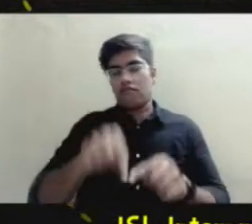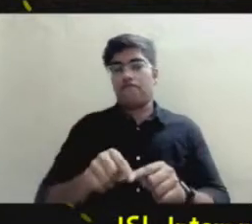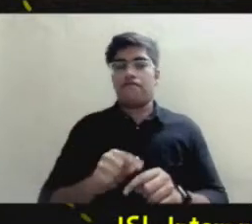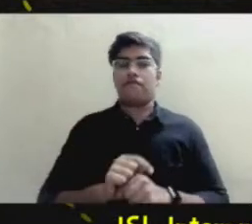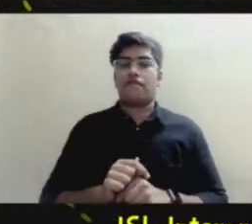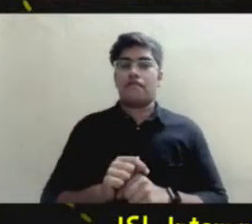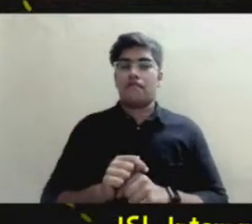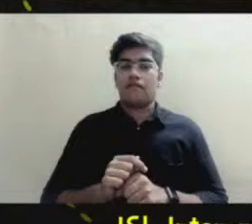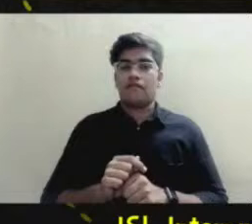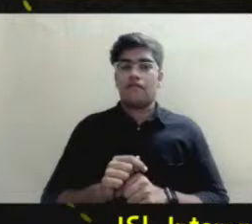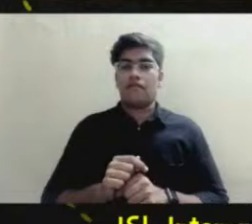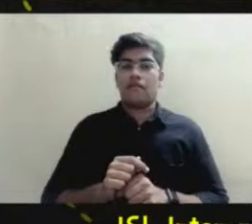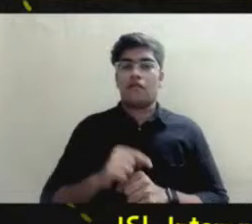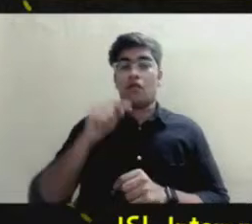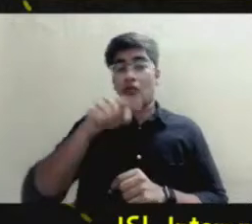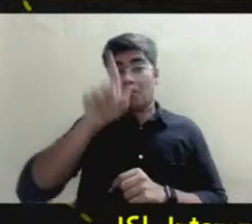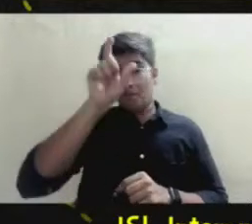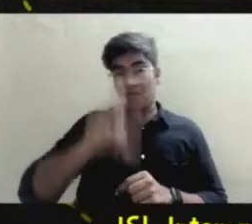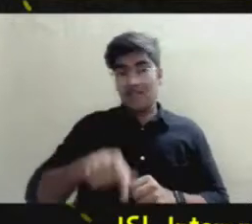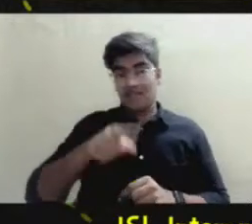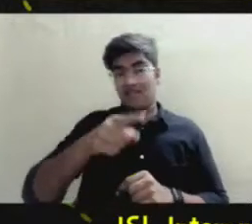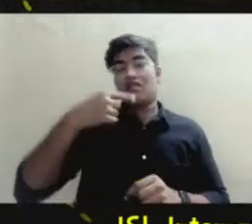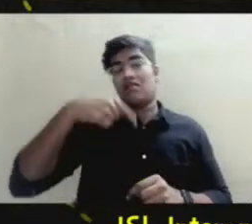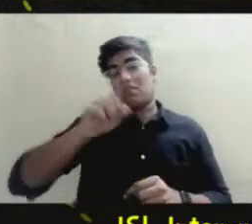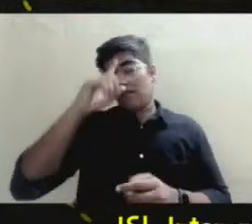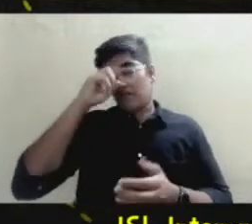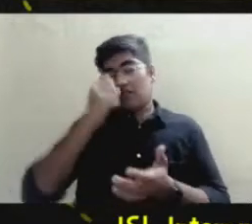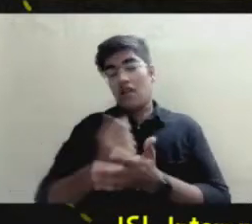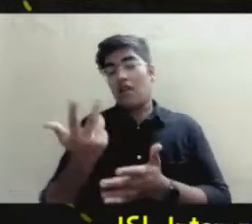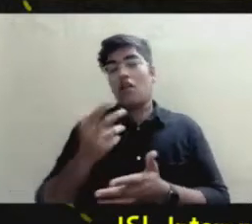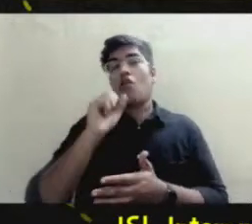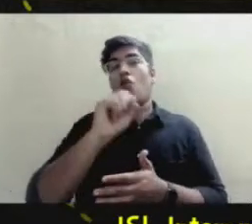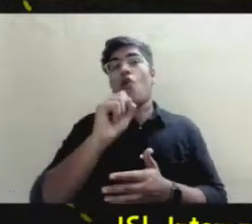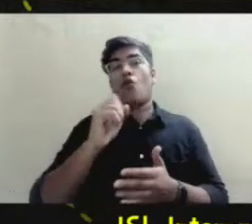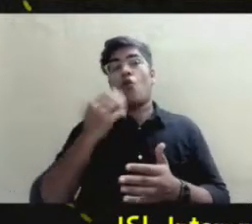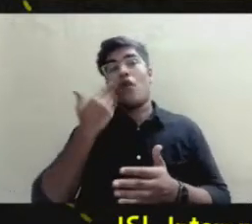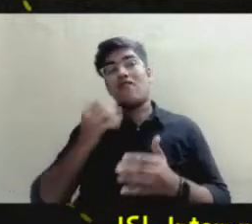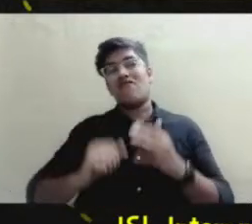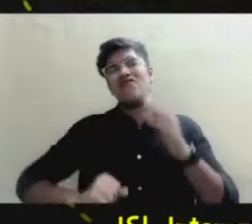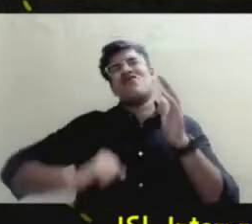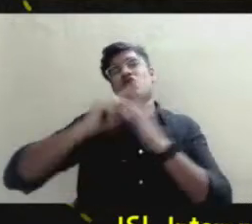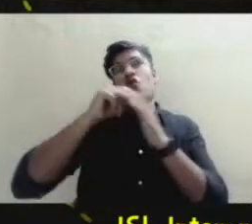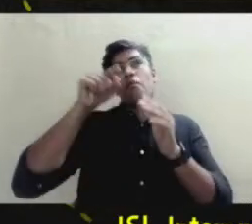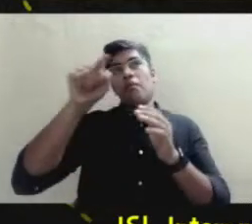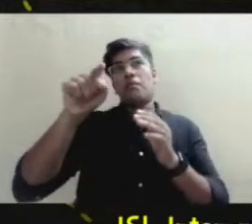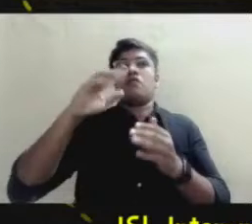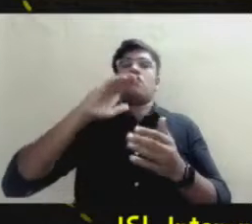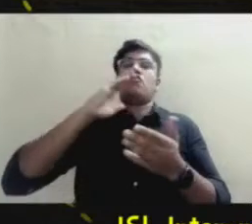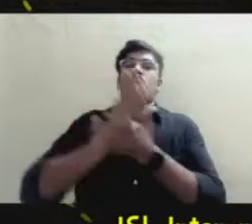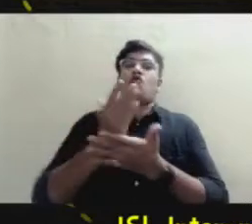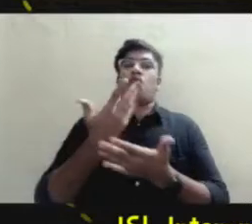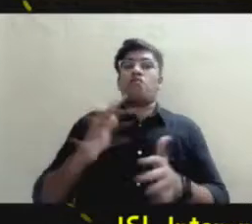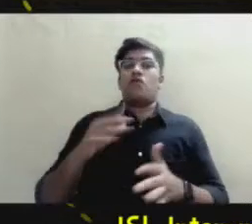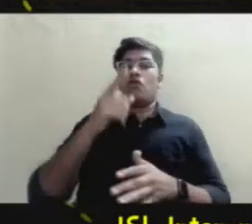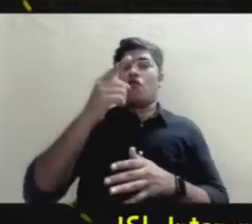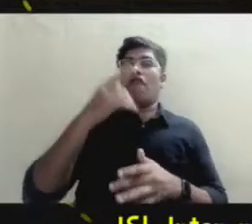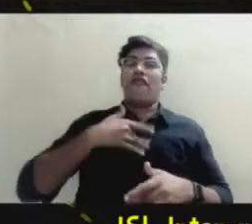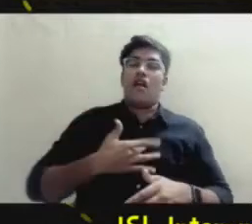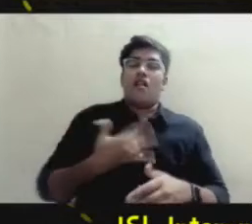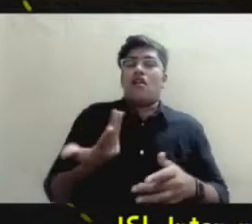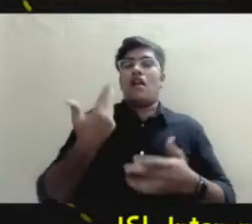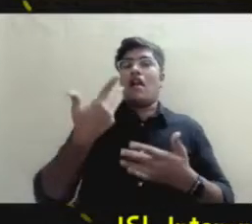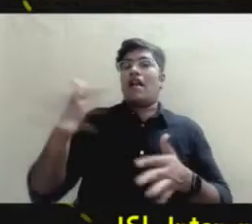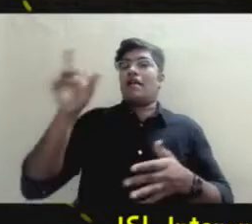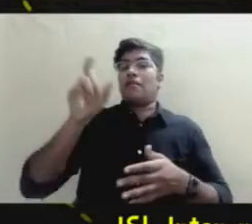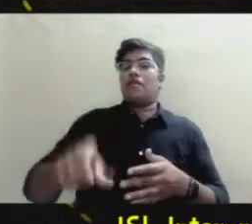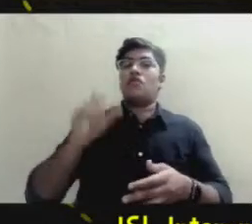she was also an artist who decided at the peak of her form to stop performing because she felt she didn't want anybody to